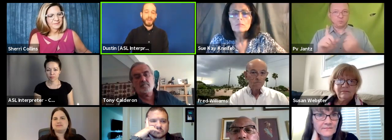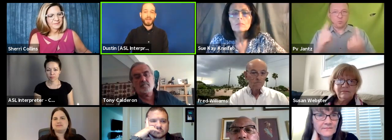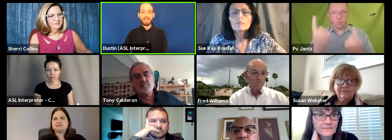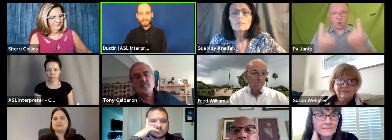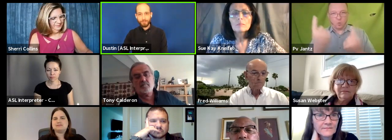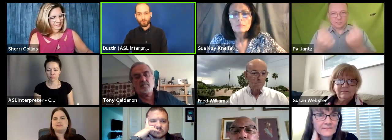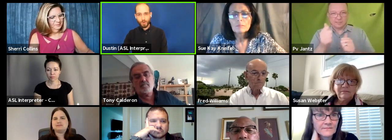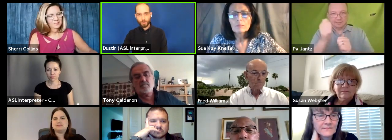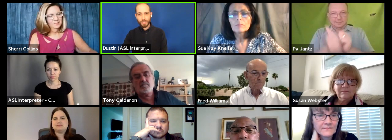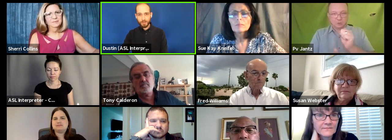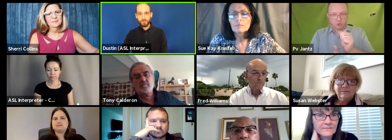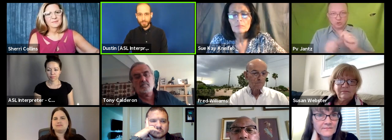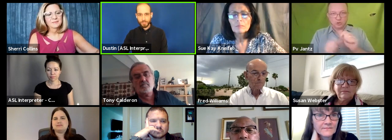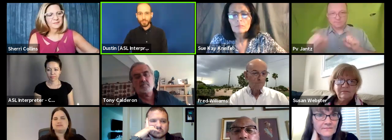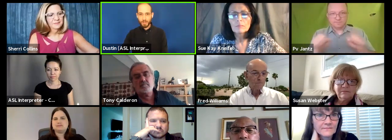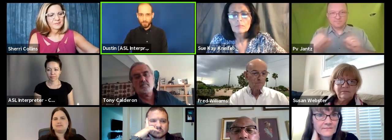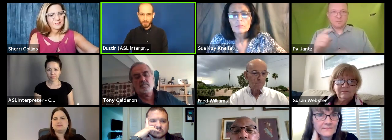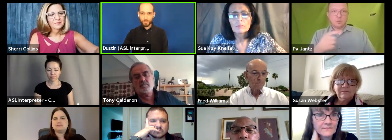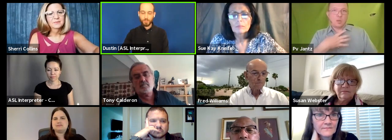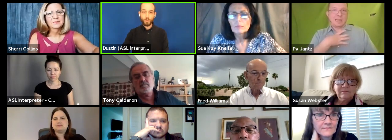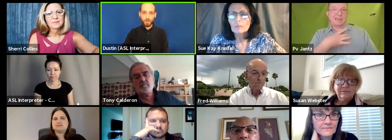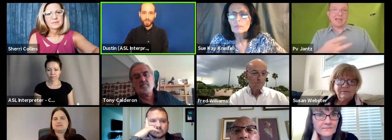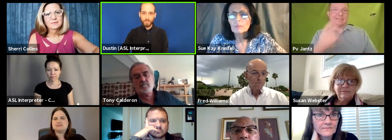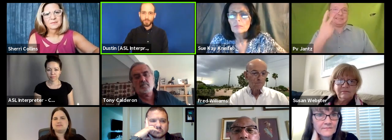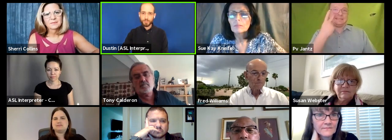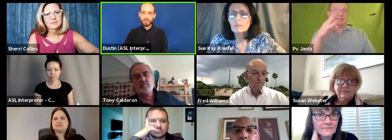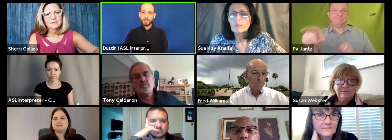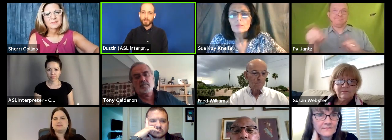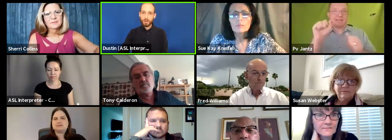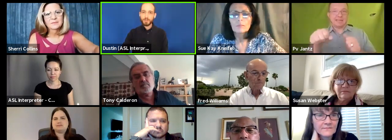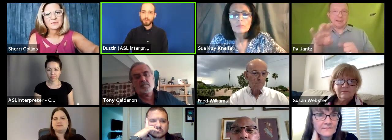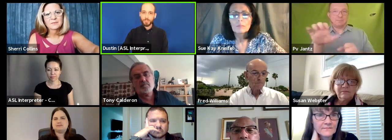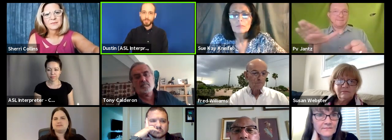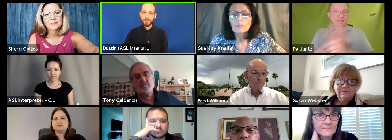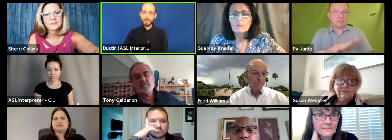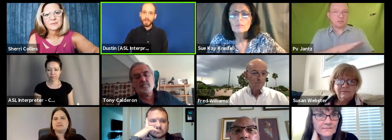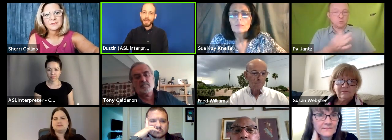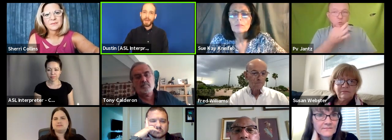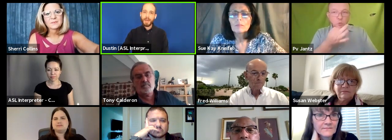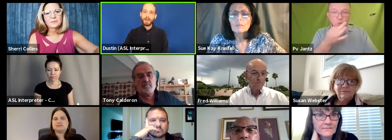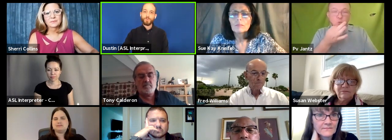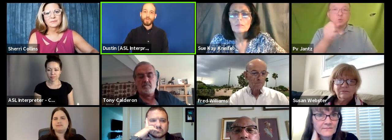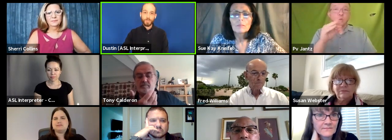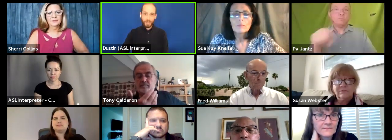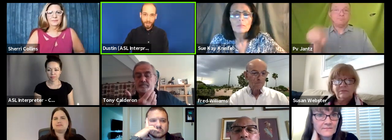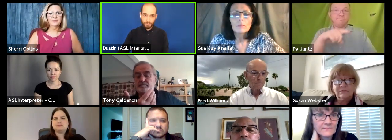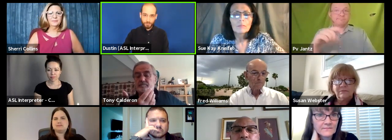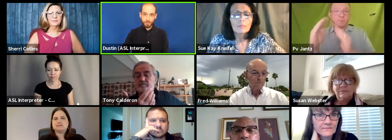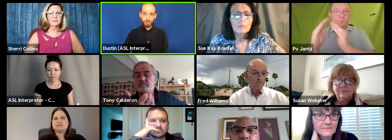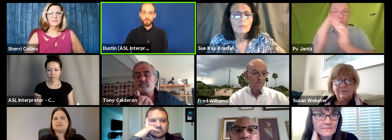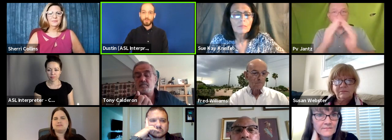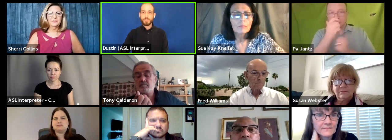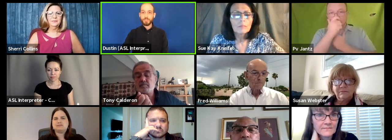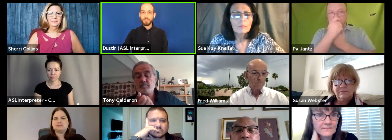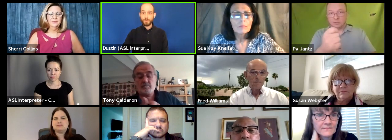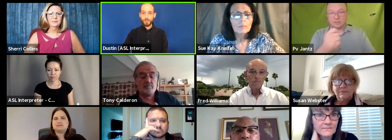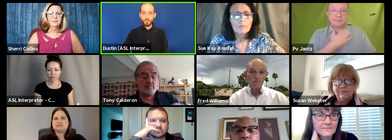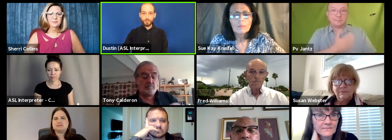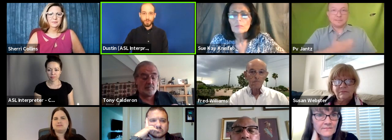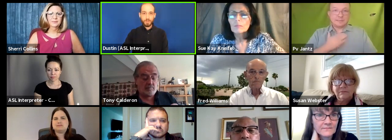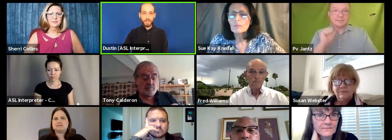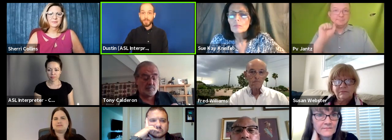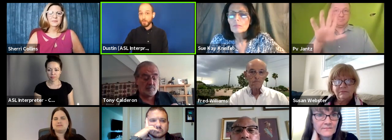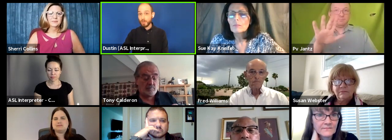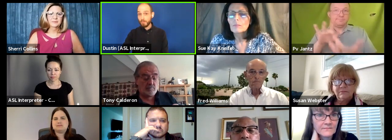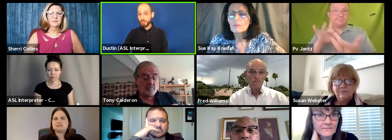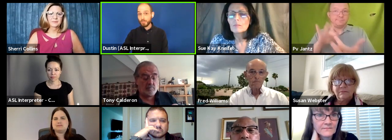representative and a deaf representative position available, one of each on the commission. And we would like to fill those positions pretty